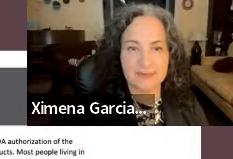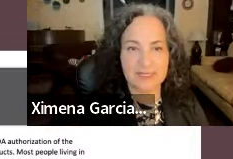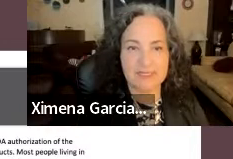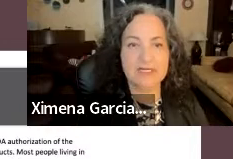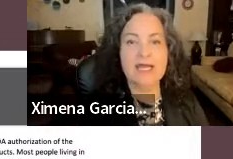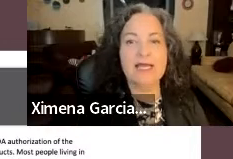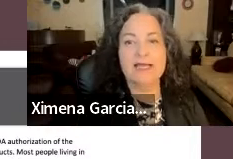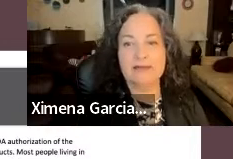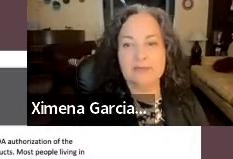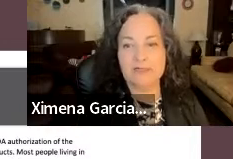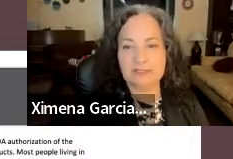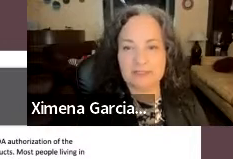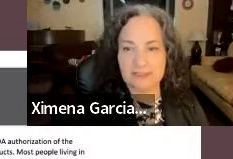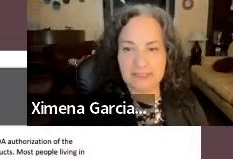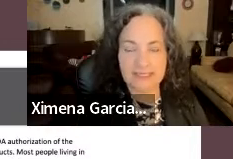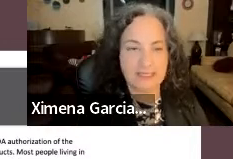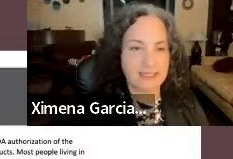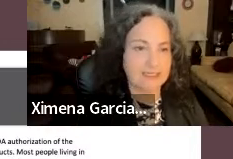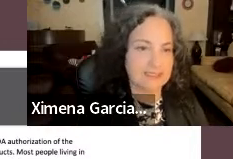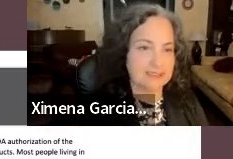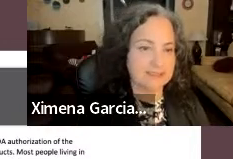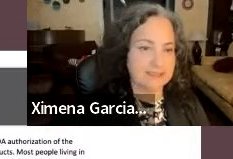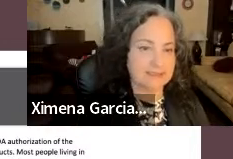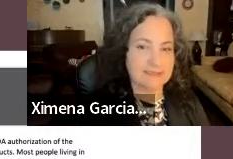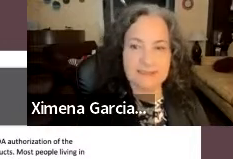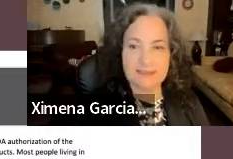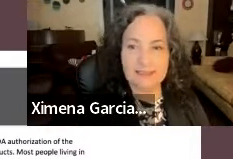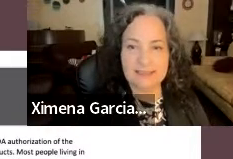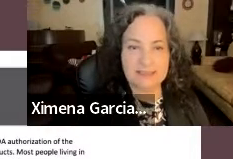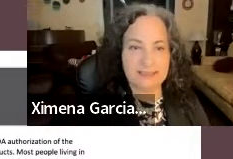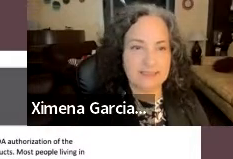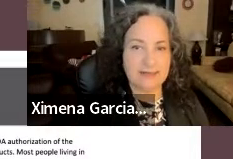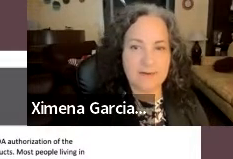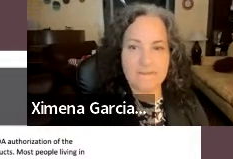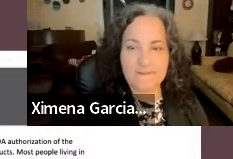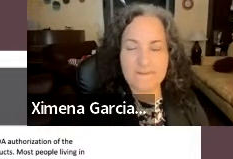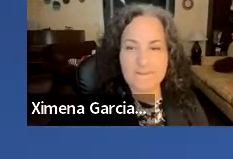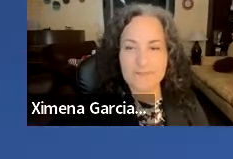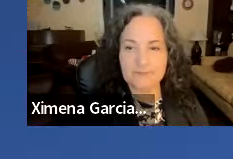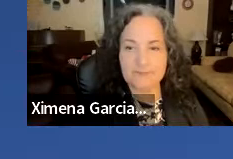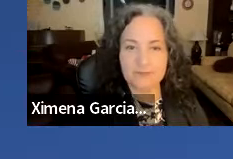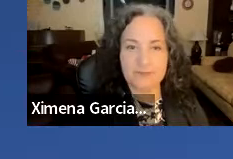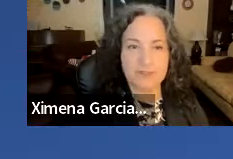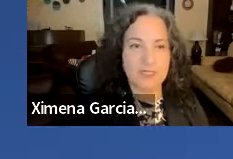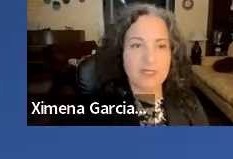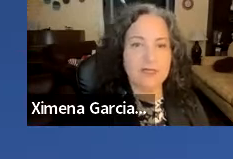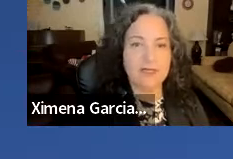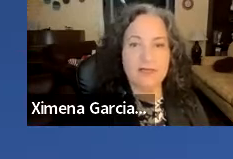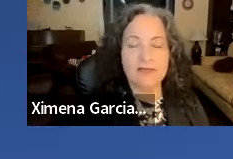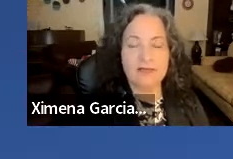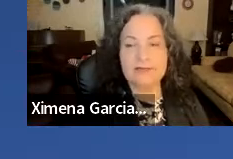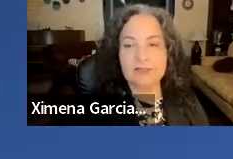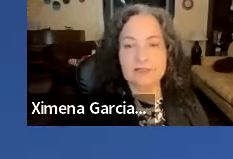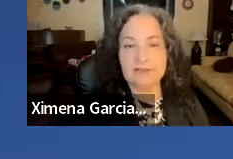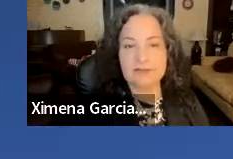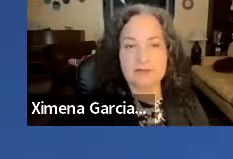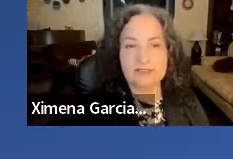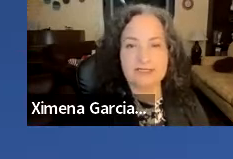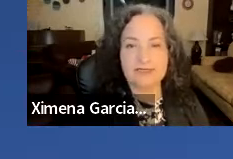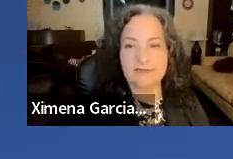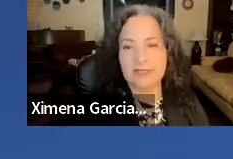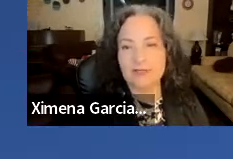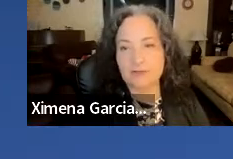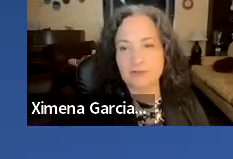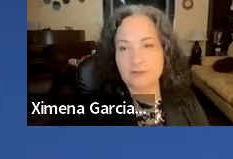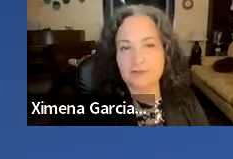English and Spanish. And I'm going to share the link. Next slide. There's also